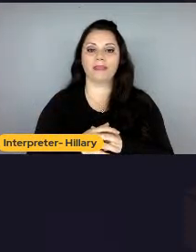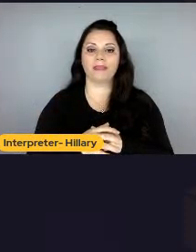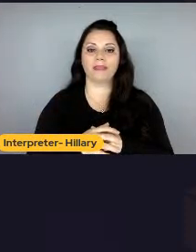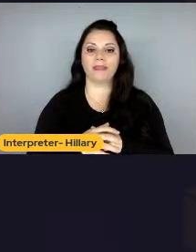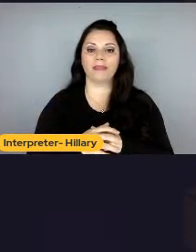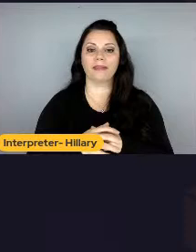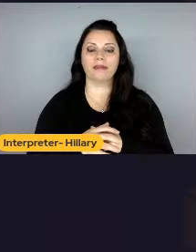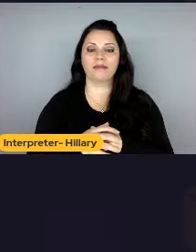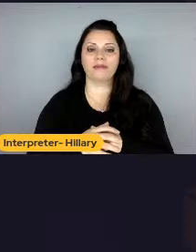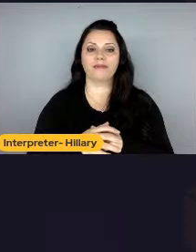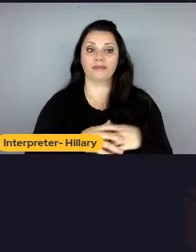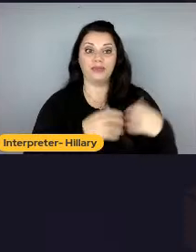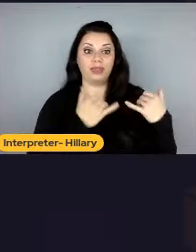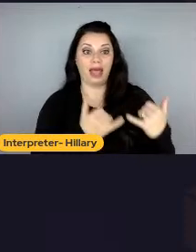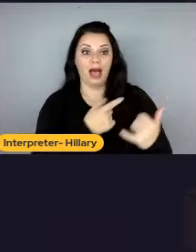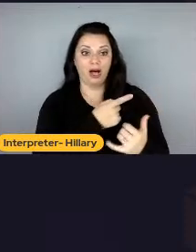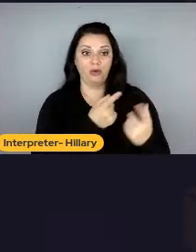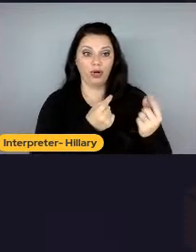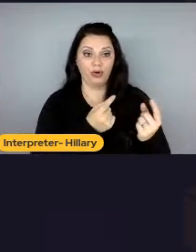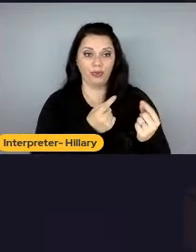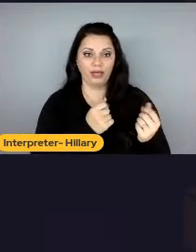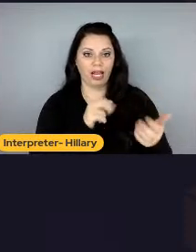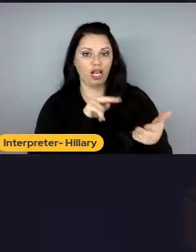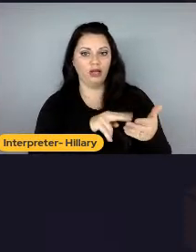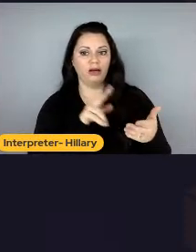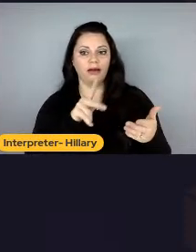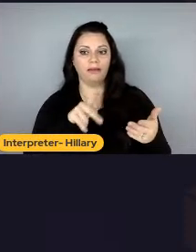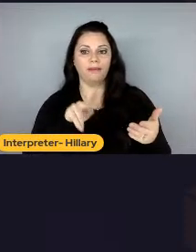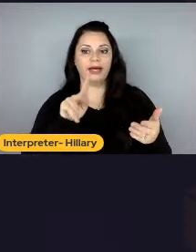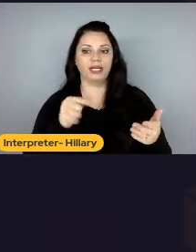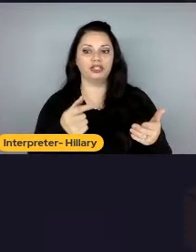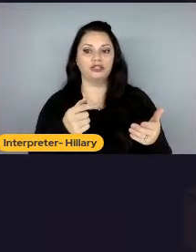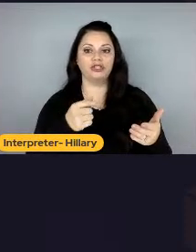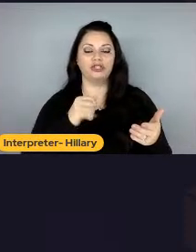And what it does now is, if we look in package.json,